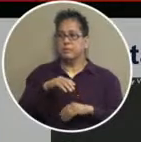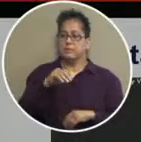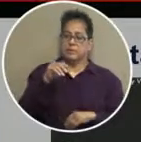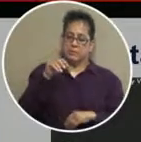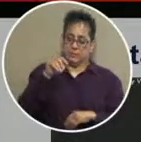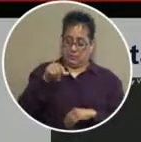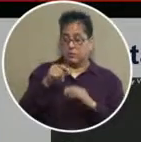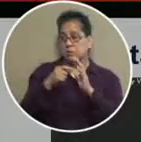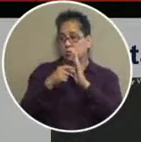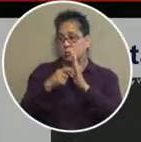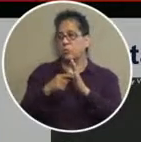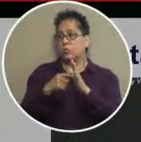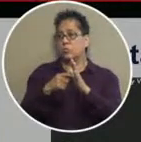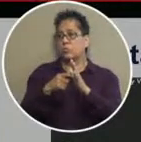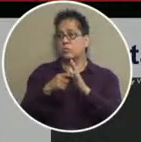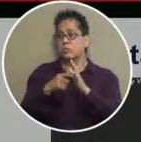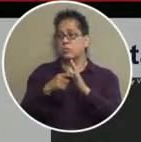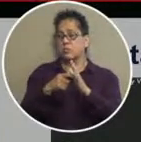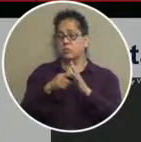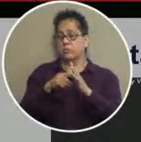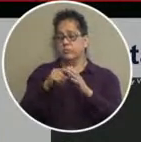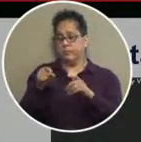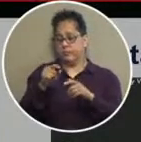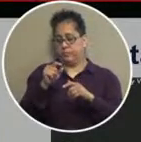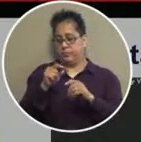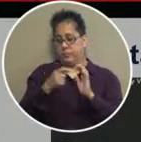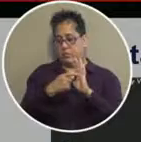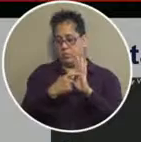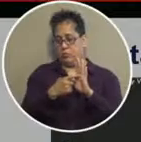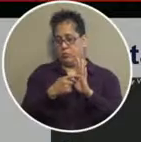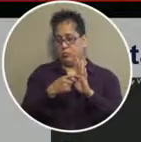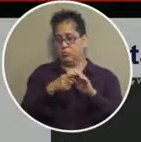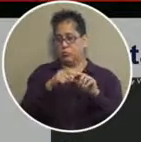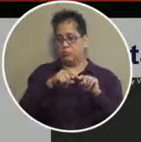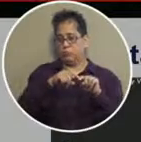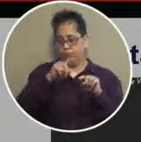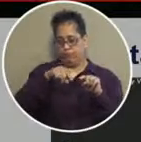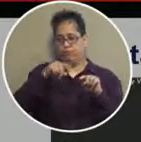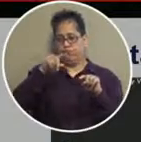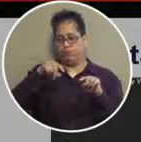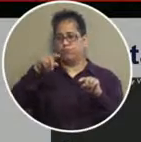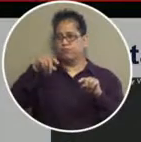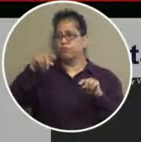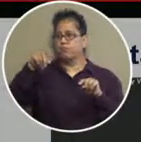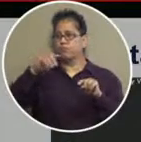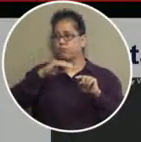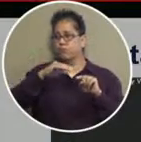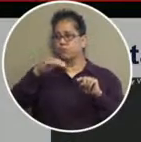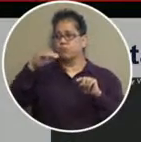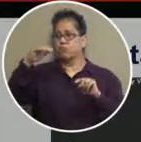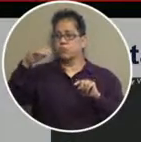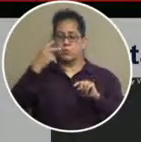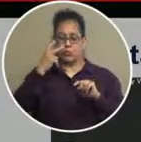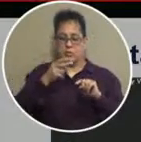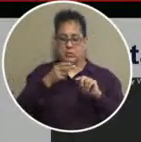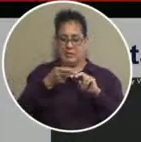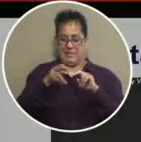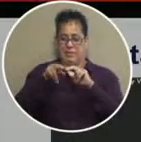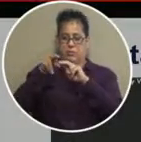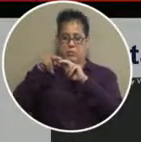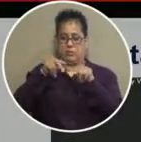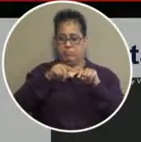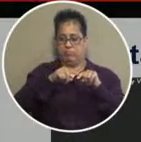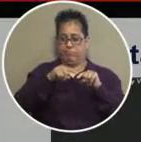This graphic also shows very well how we have seen an increase